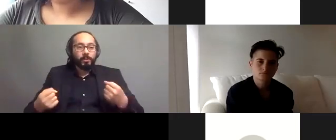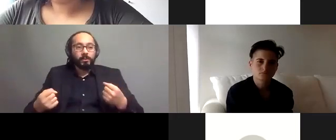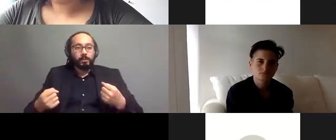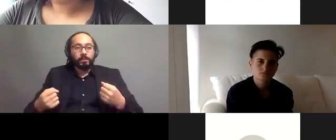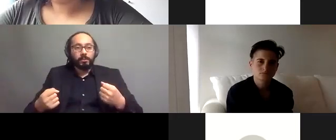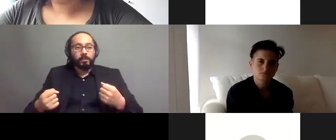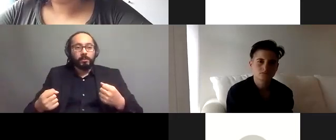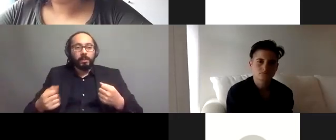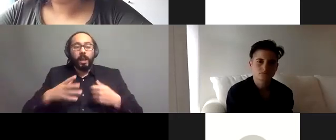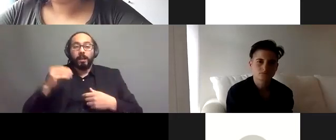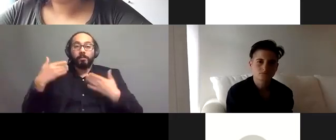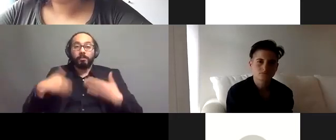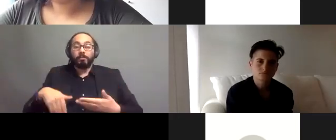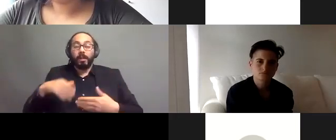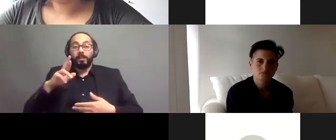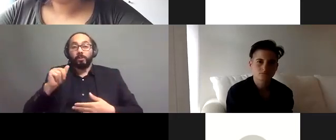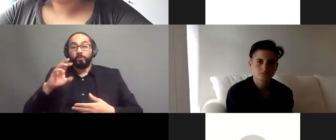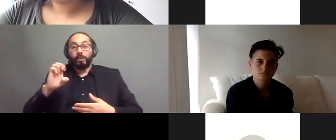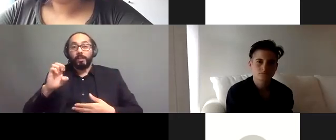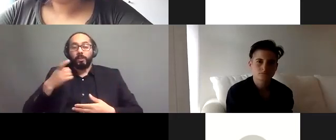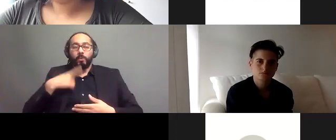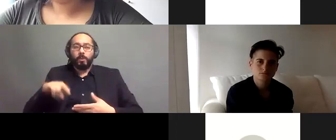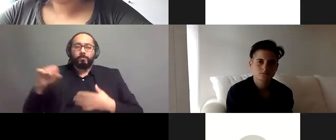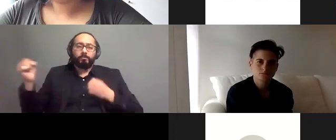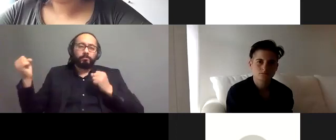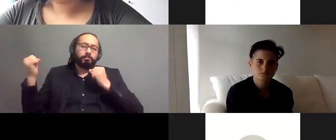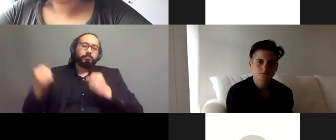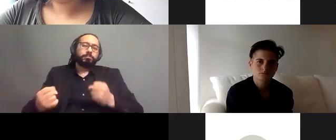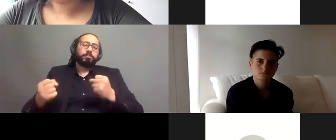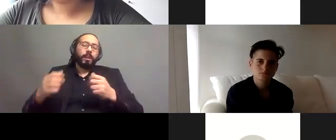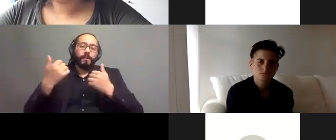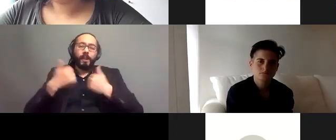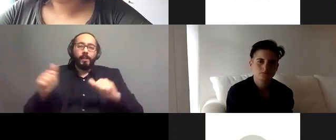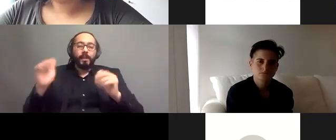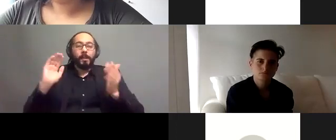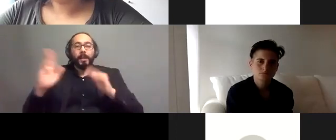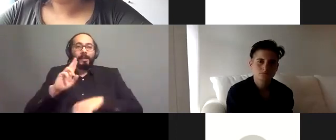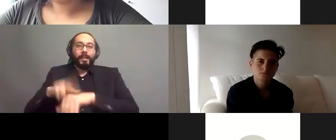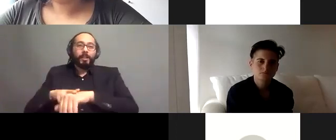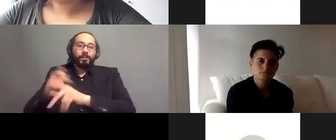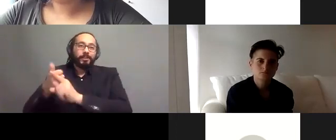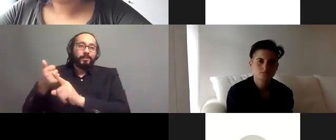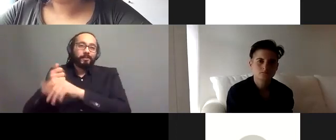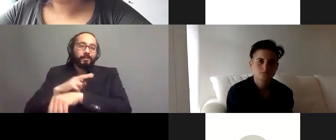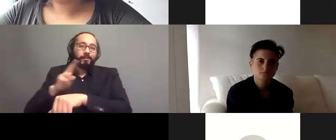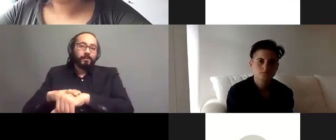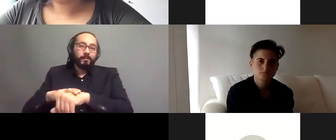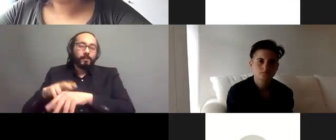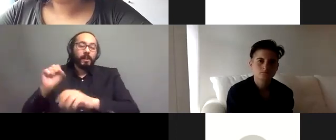We are the most resilient of anything other than nature itself, which can teach us that as